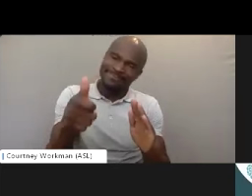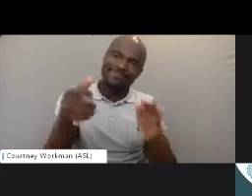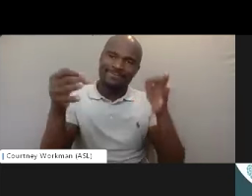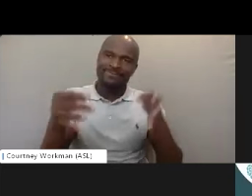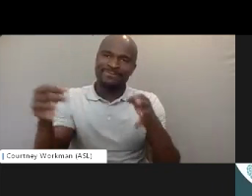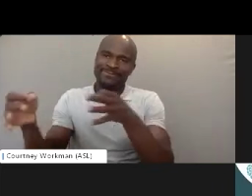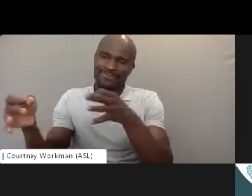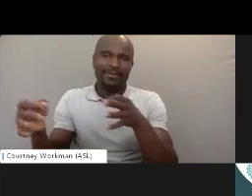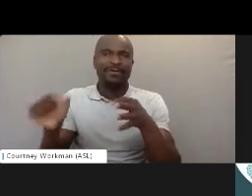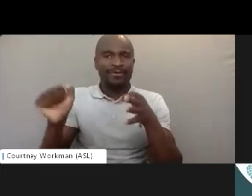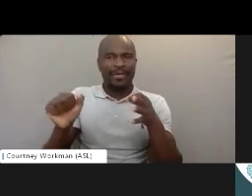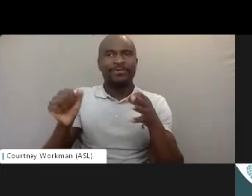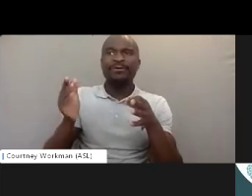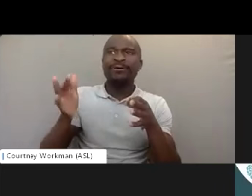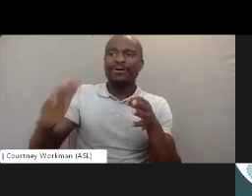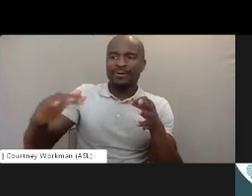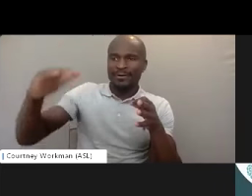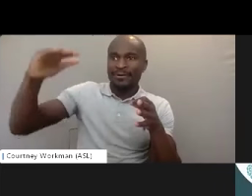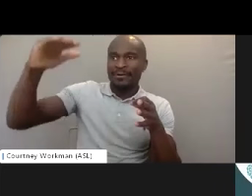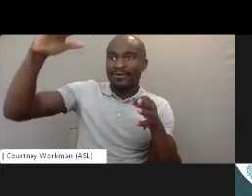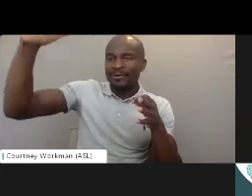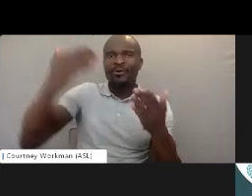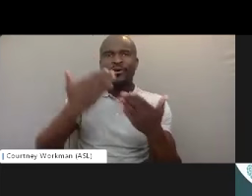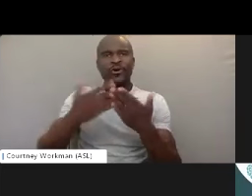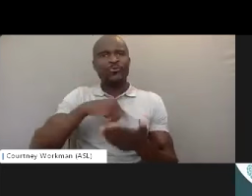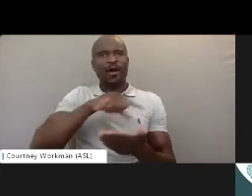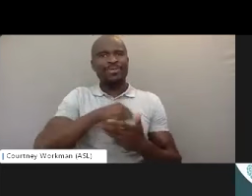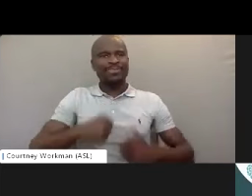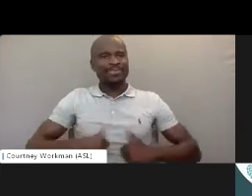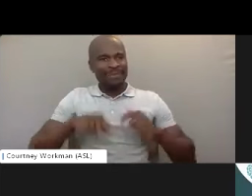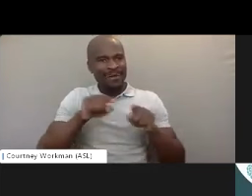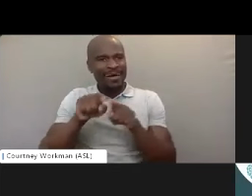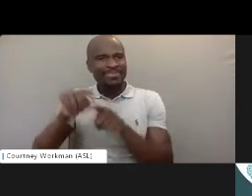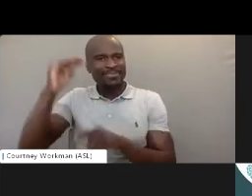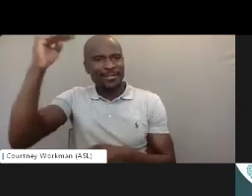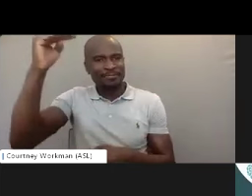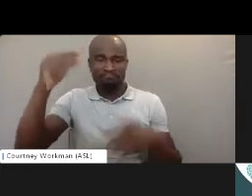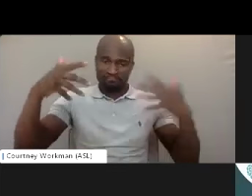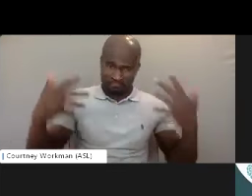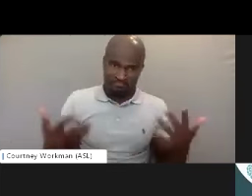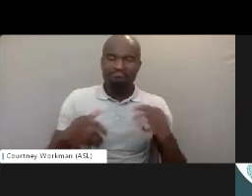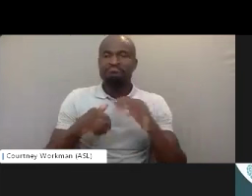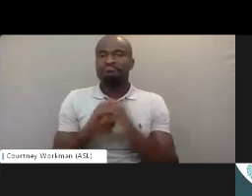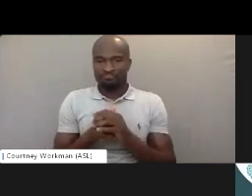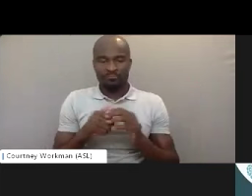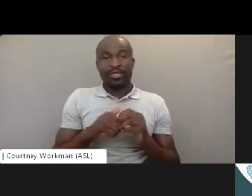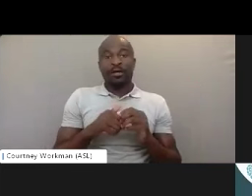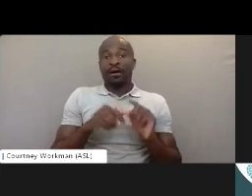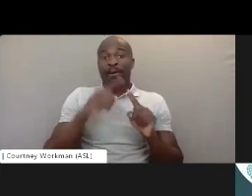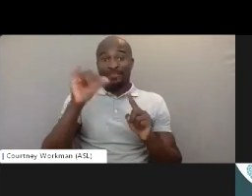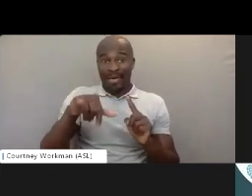into adulthood? So yeah, so lots we can do beyond the scope of what I can talk about today, but the trauma-informed, trauma-sensitive